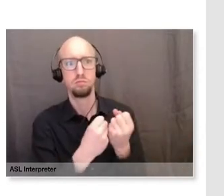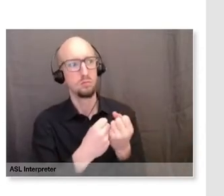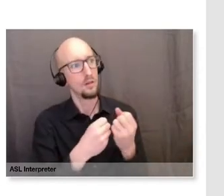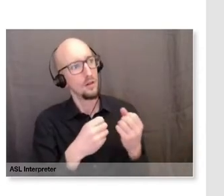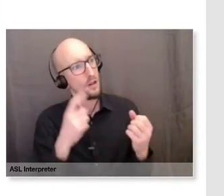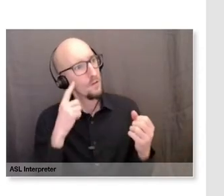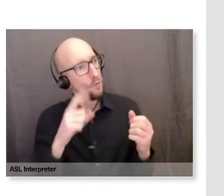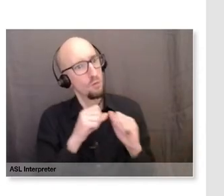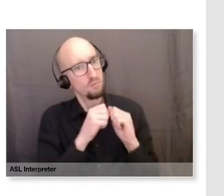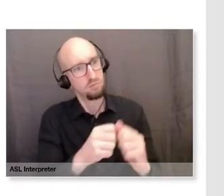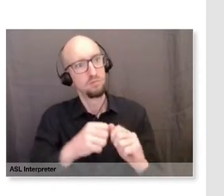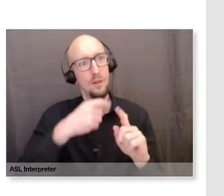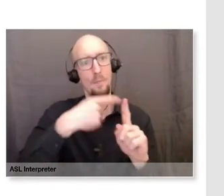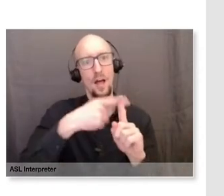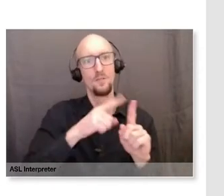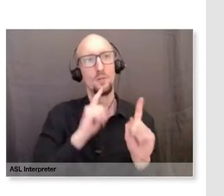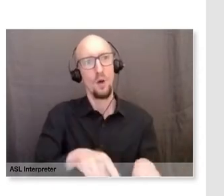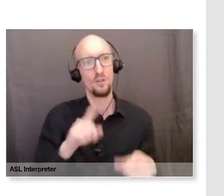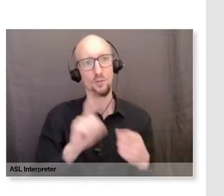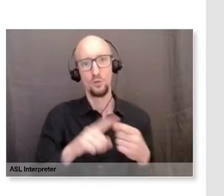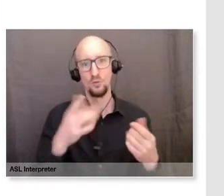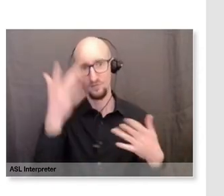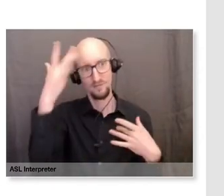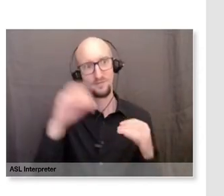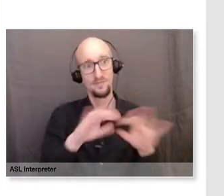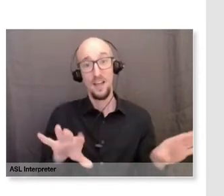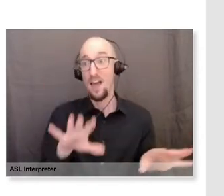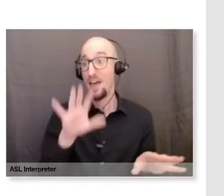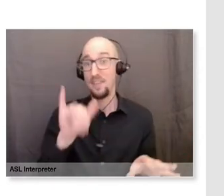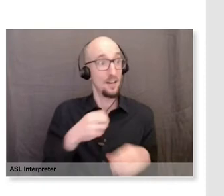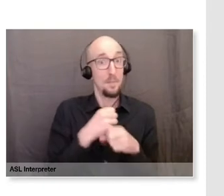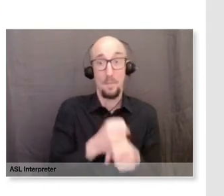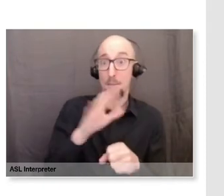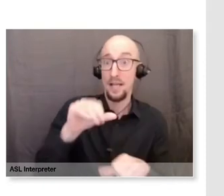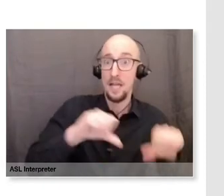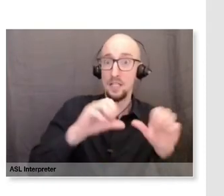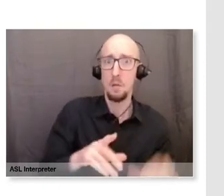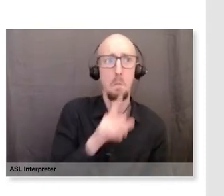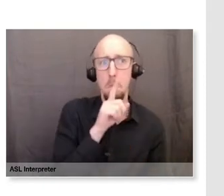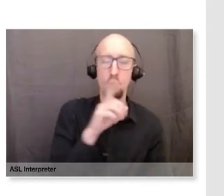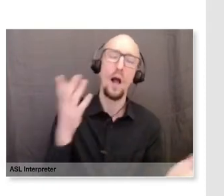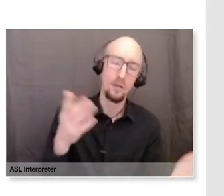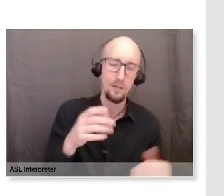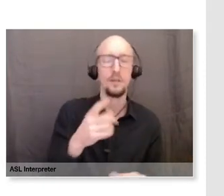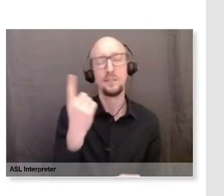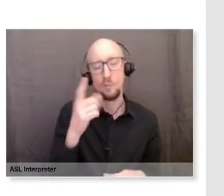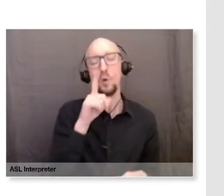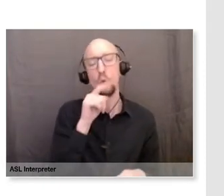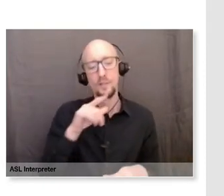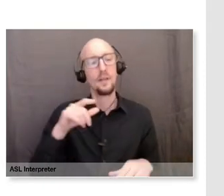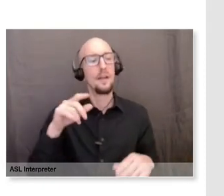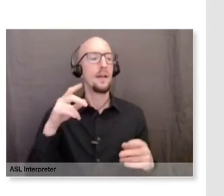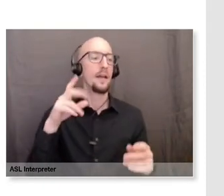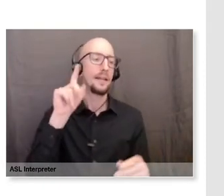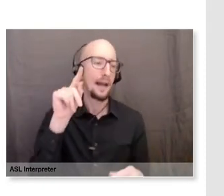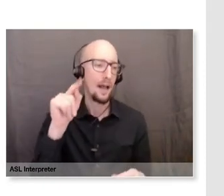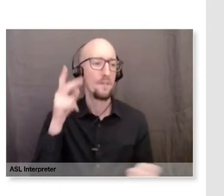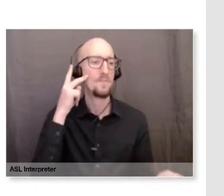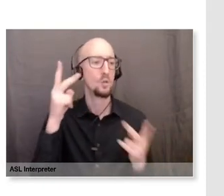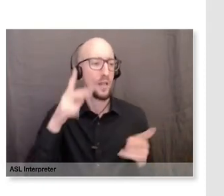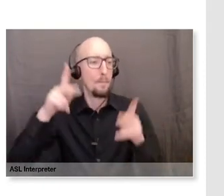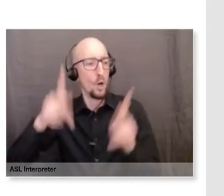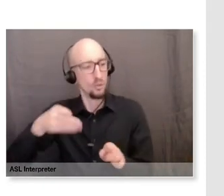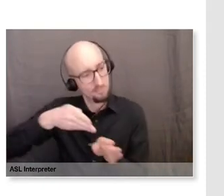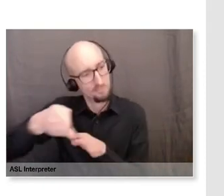not right invoked or created by scientists at all. It was somebody who was a data visualization person that ended